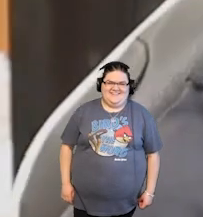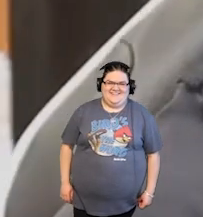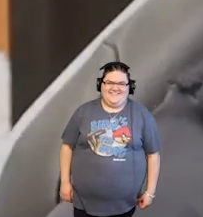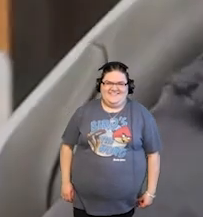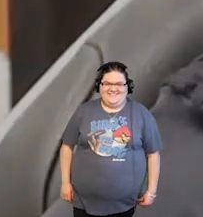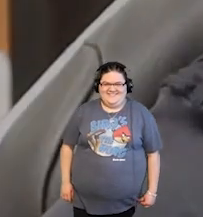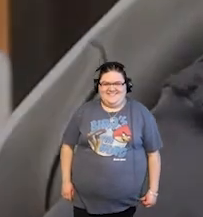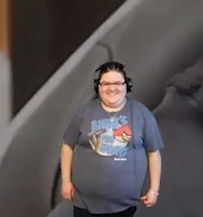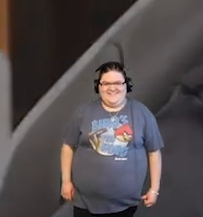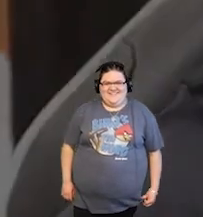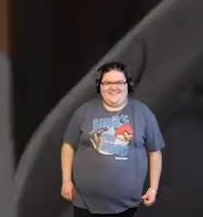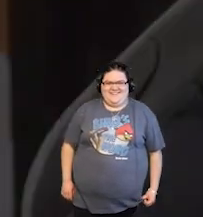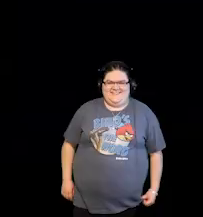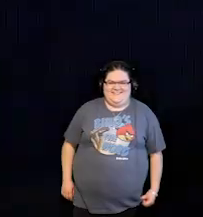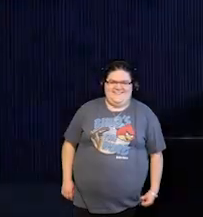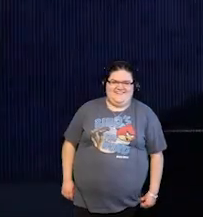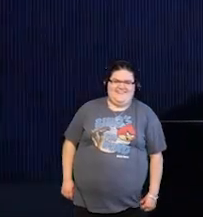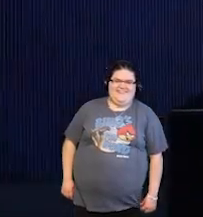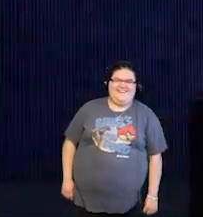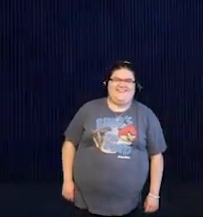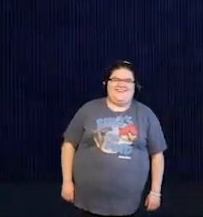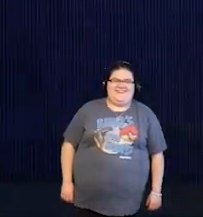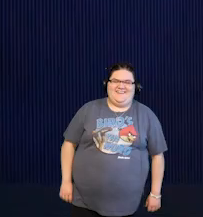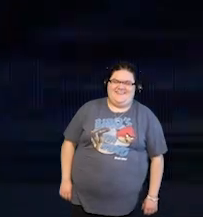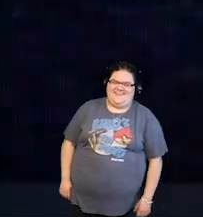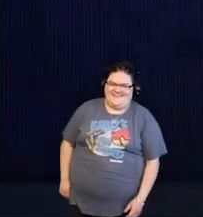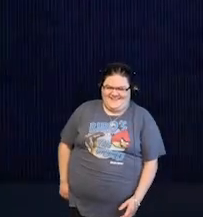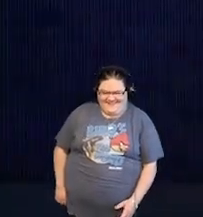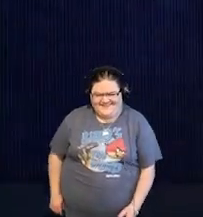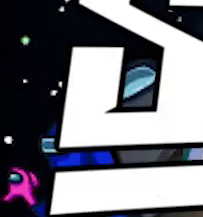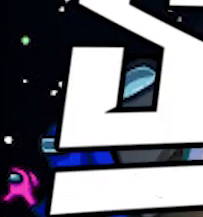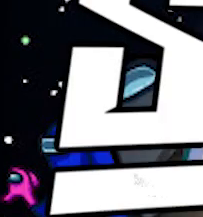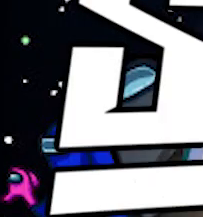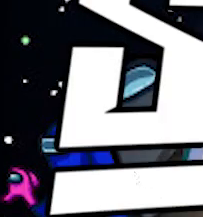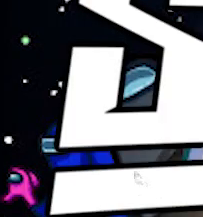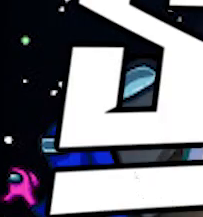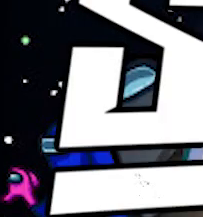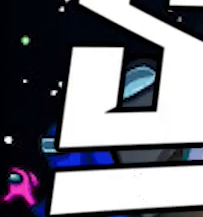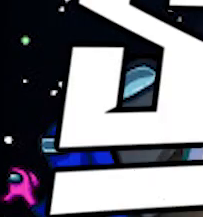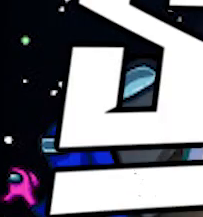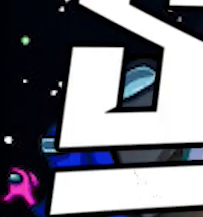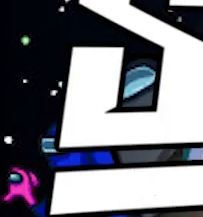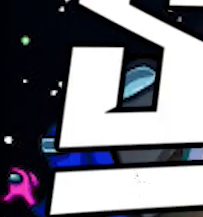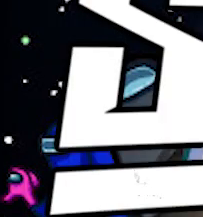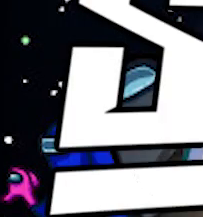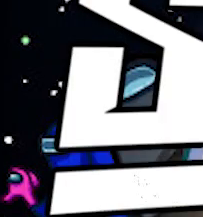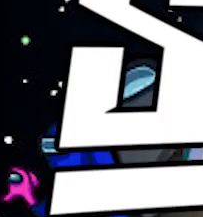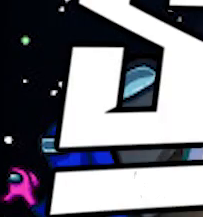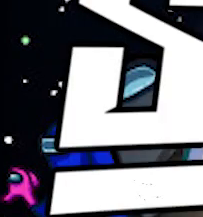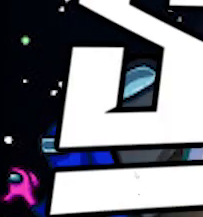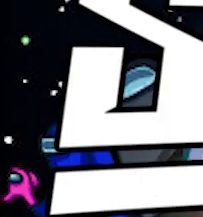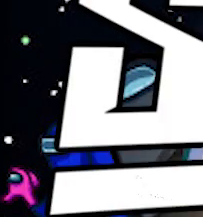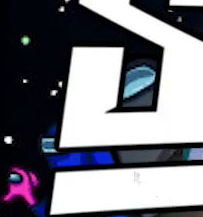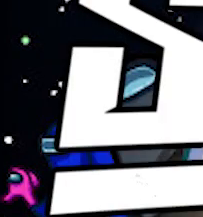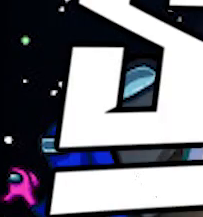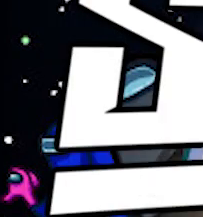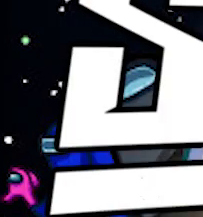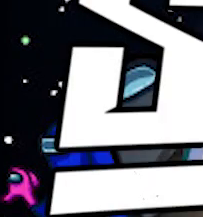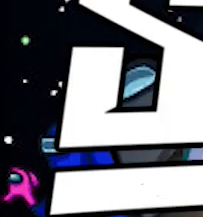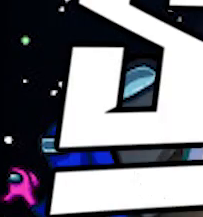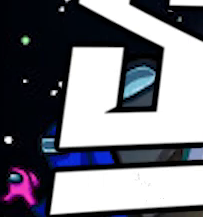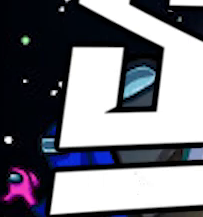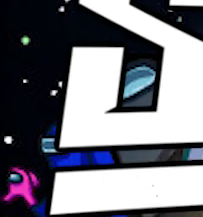don't know, go on. Well, the last one. That was a very interesting second round.